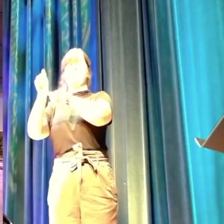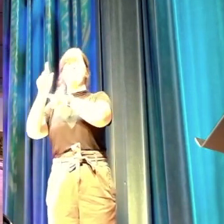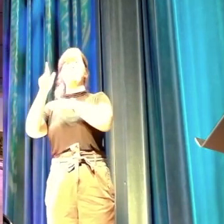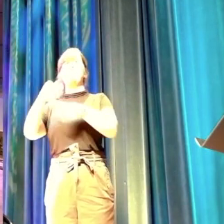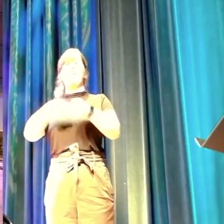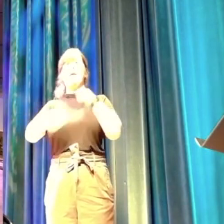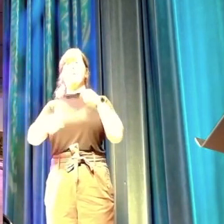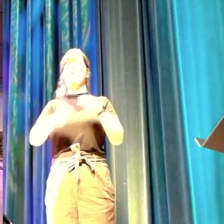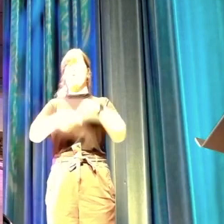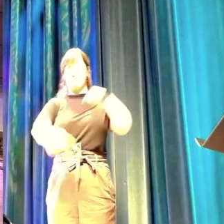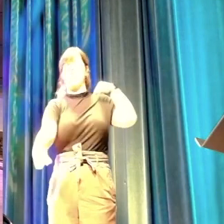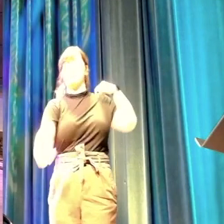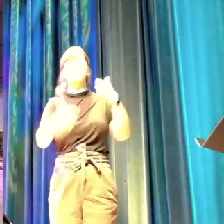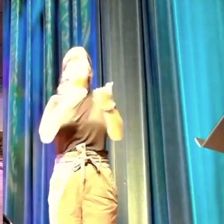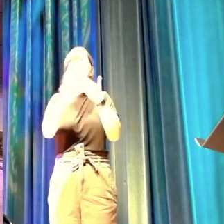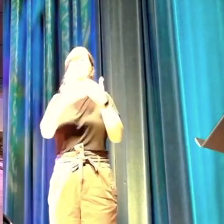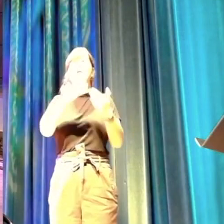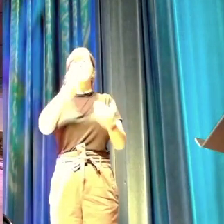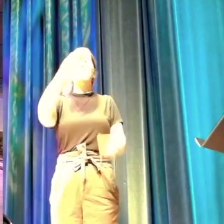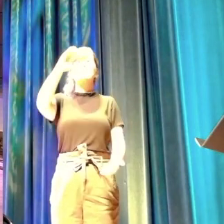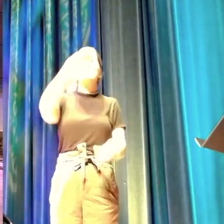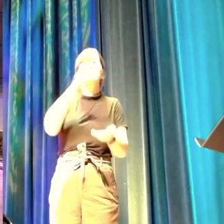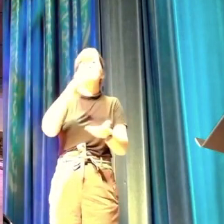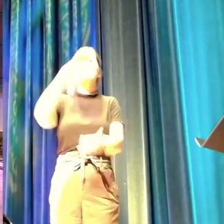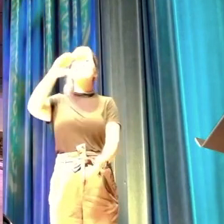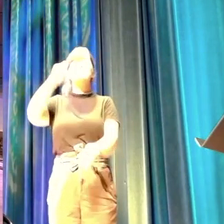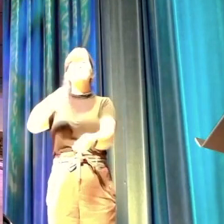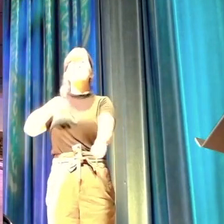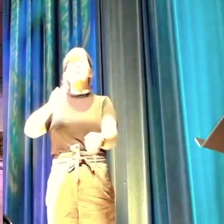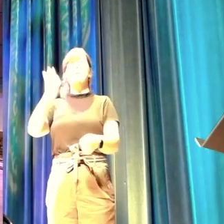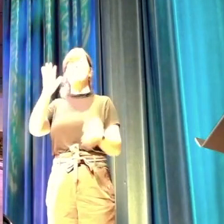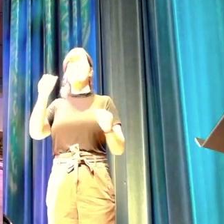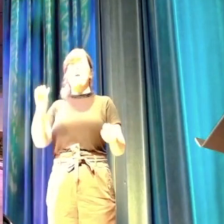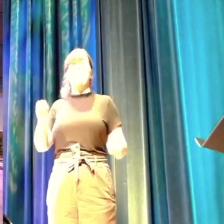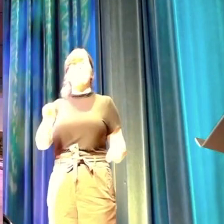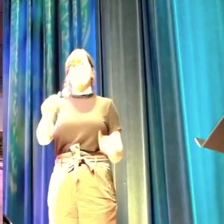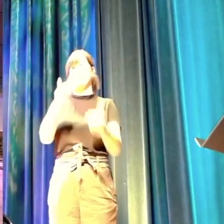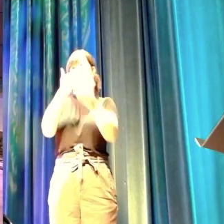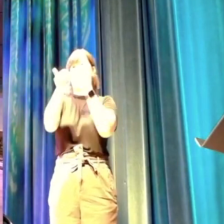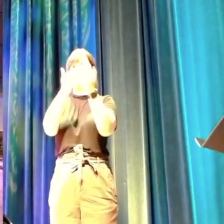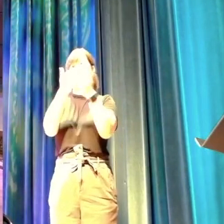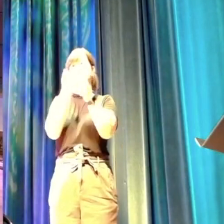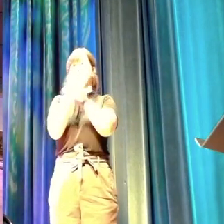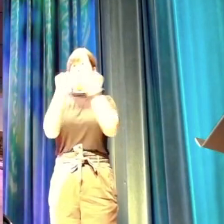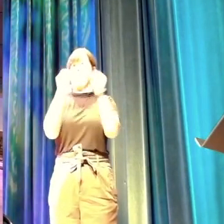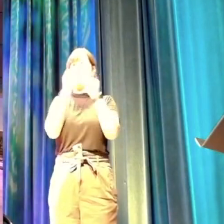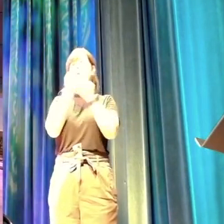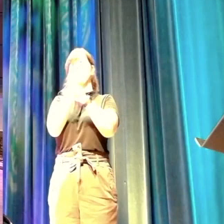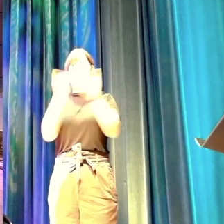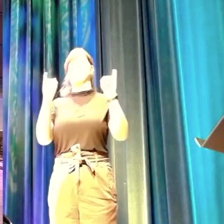is, it doesn't matter what type of cane you have, it's going to be able to move around safely and